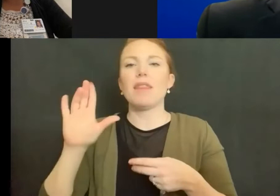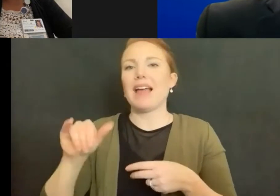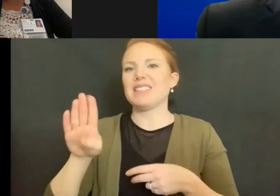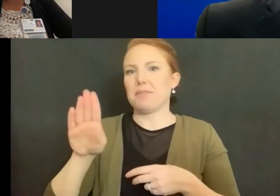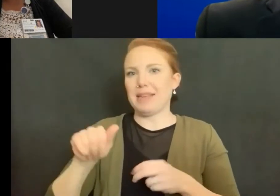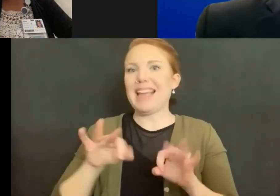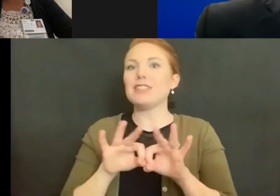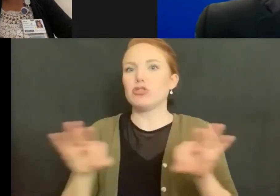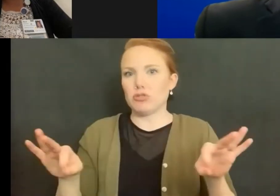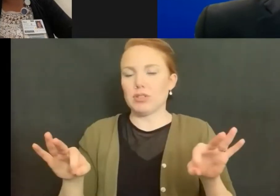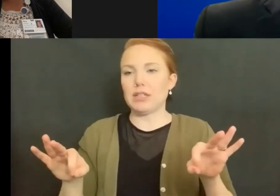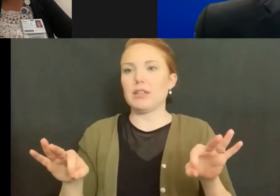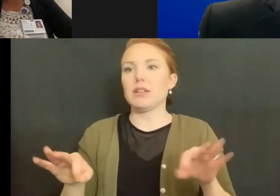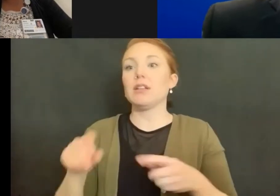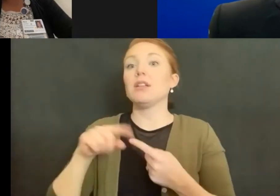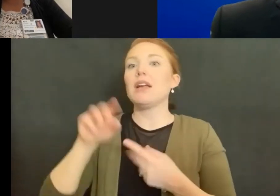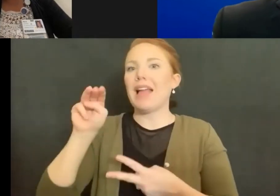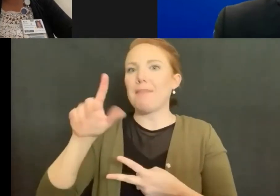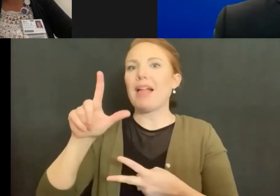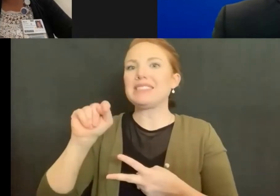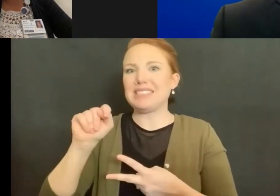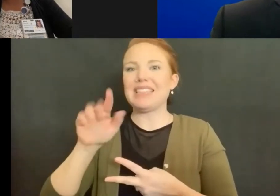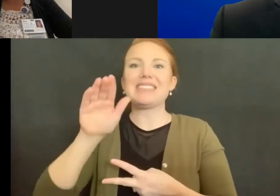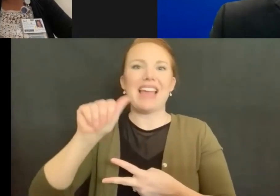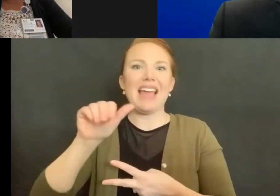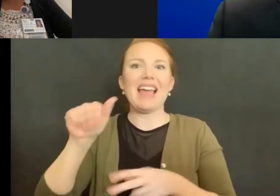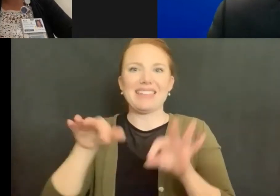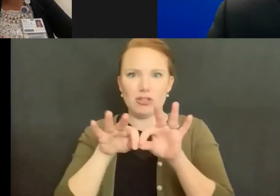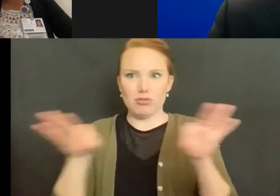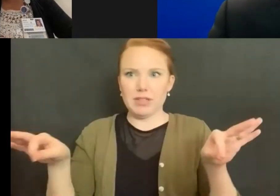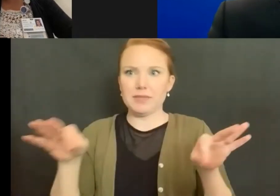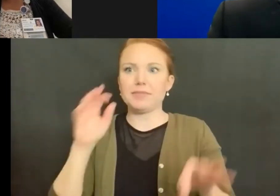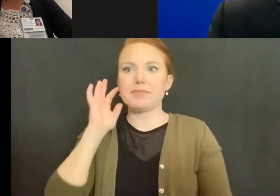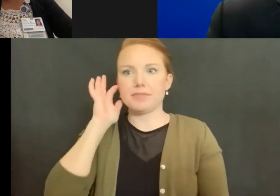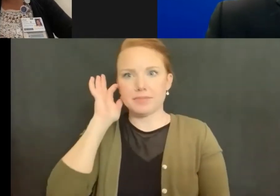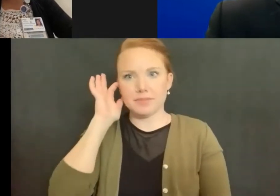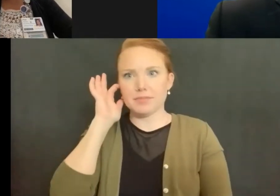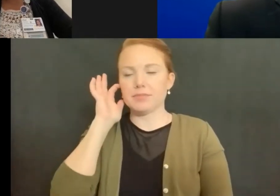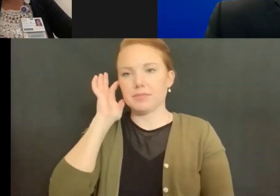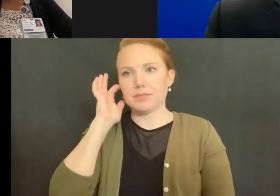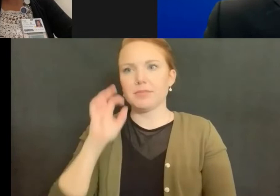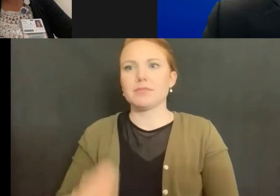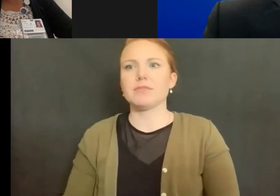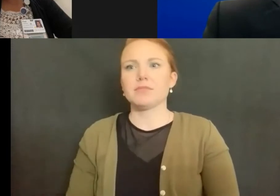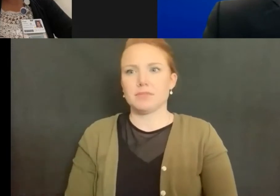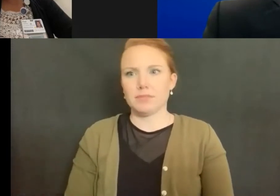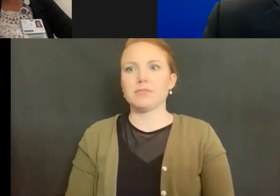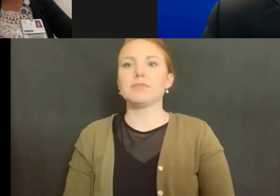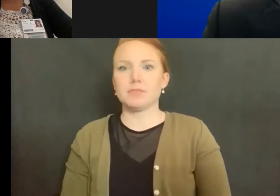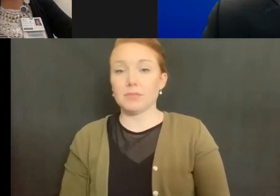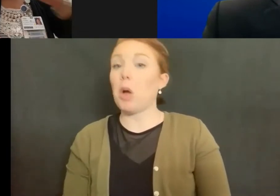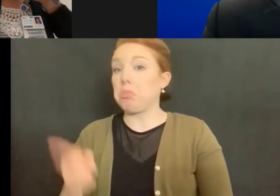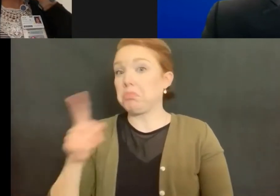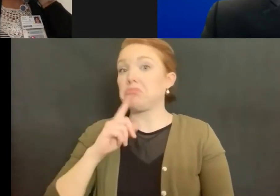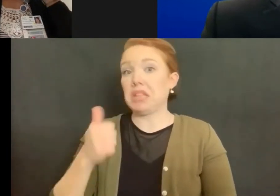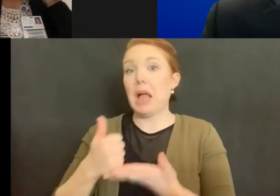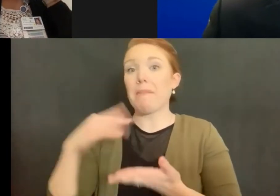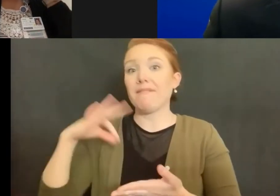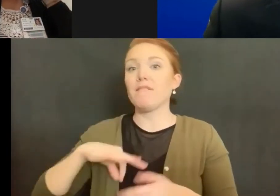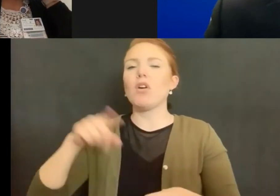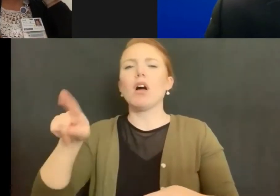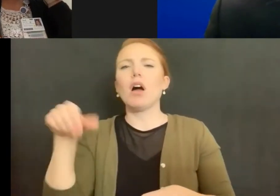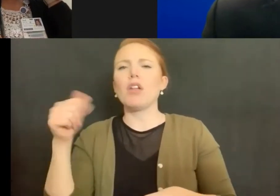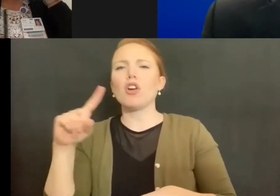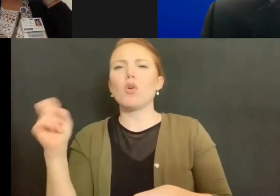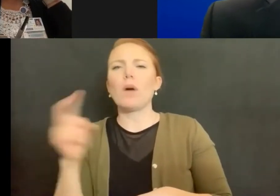degree, MLT is association degree. Okay, associates or bachelors. Okay, this is really helpful. Another great question from James Hatter.